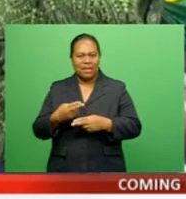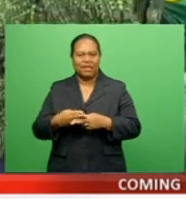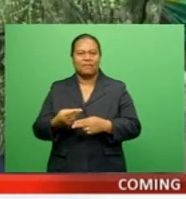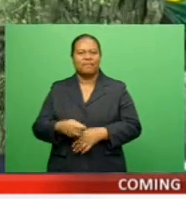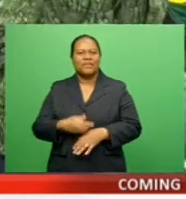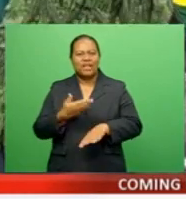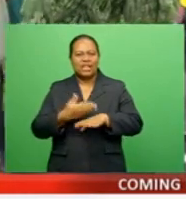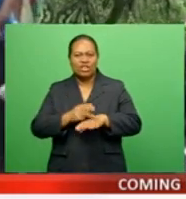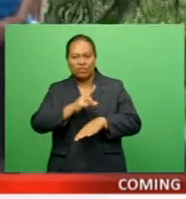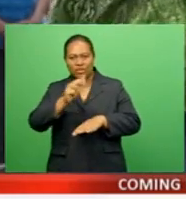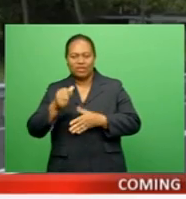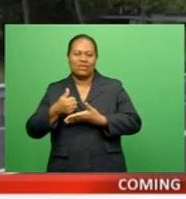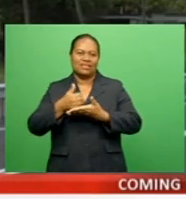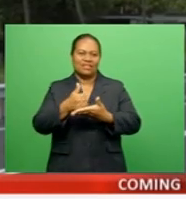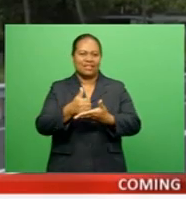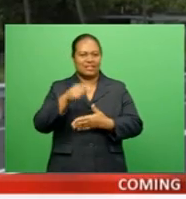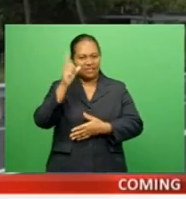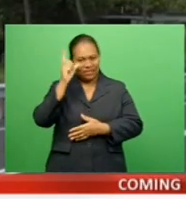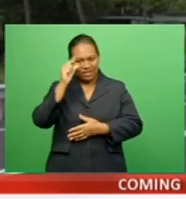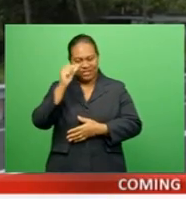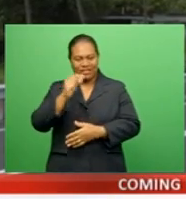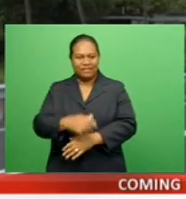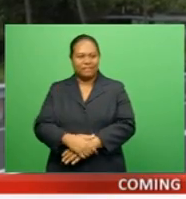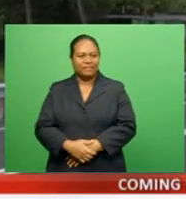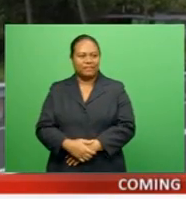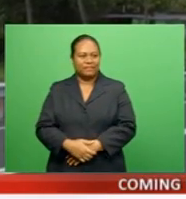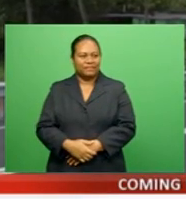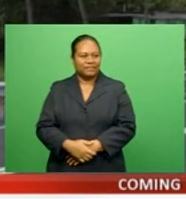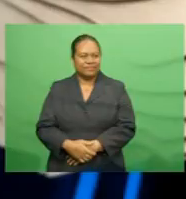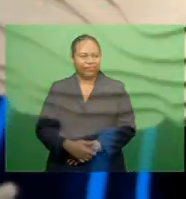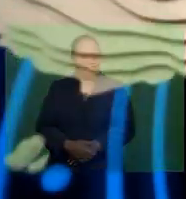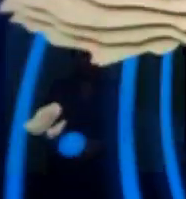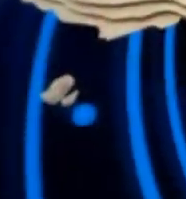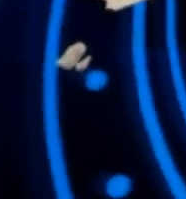A new bridge to assist Fijians. Stay with us.